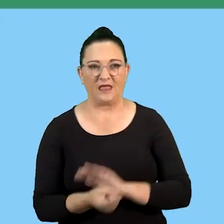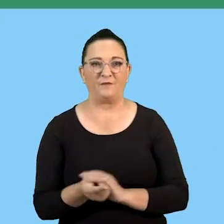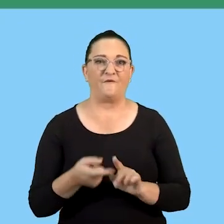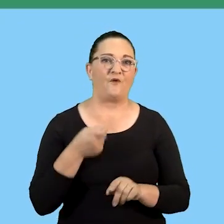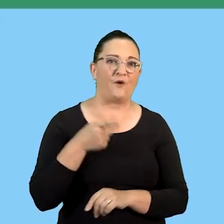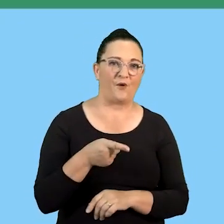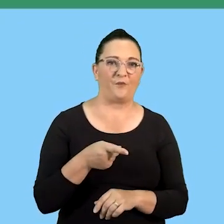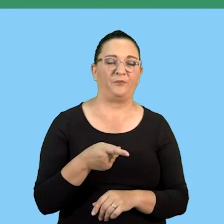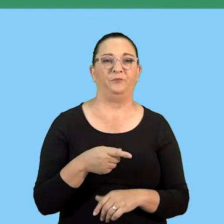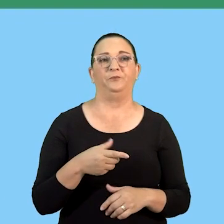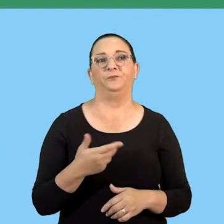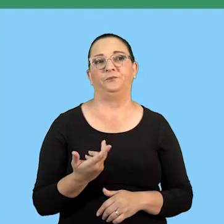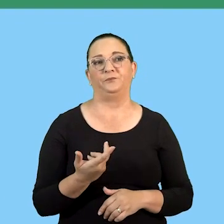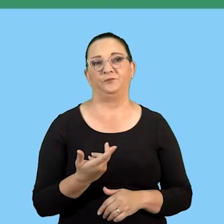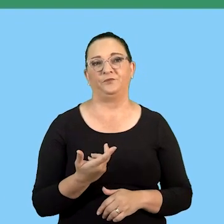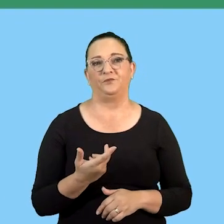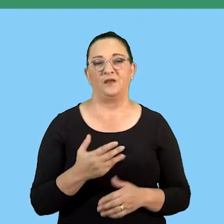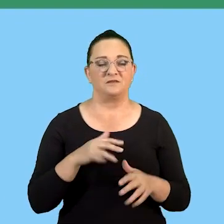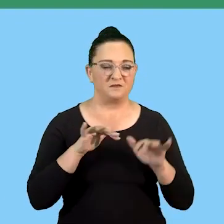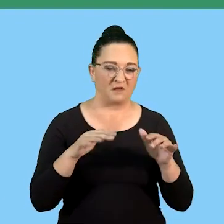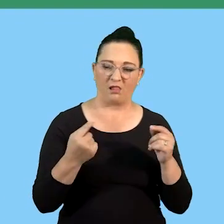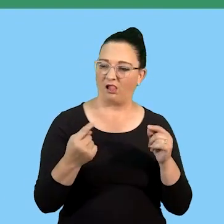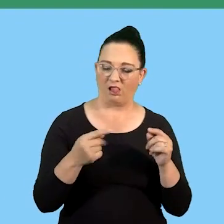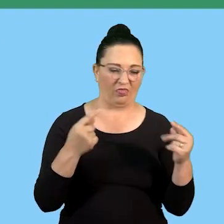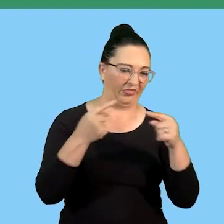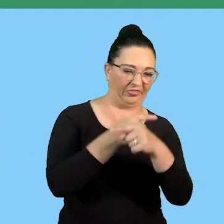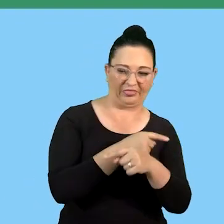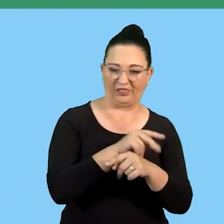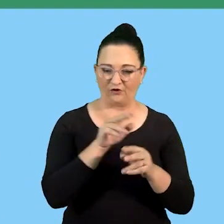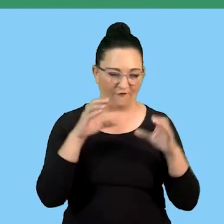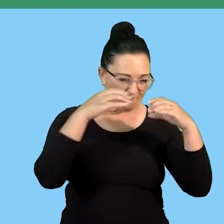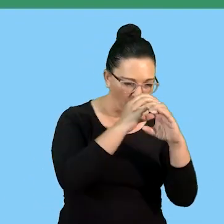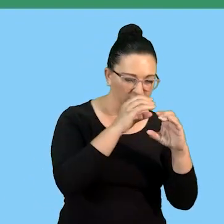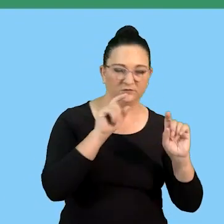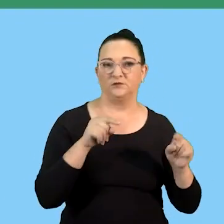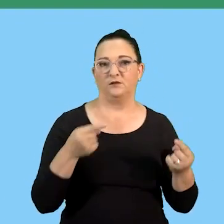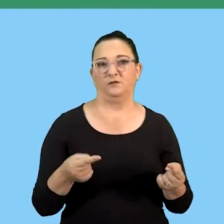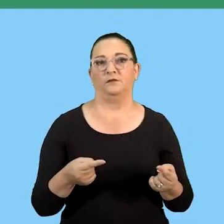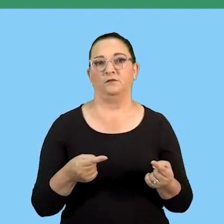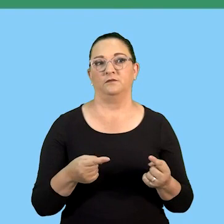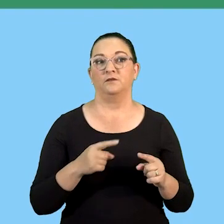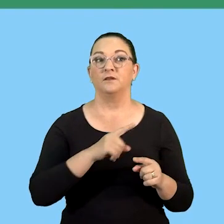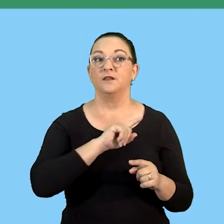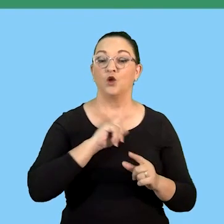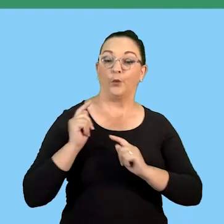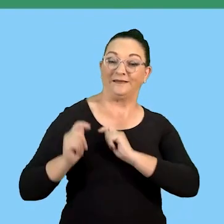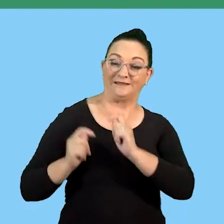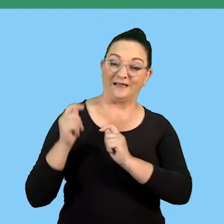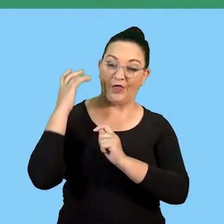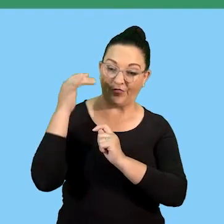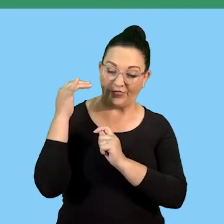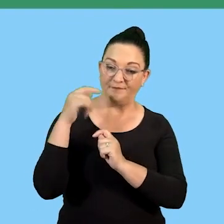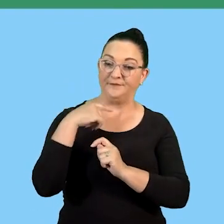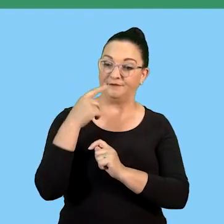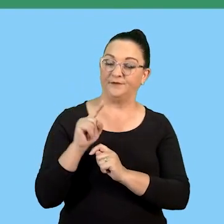stress rather, it causes they're distracted and all that. So this approach assumes that conflict is caused